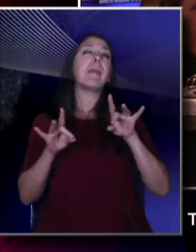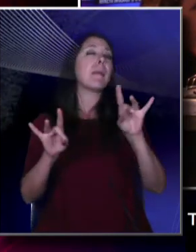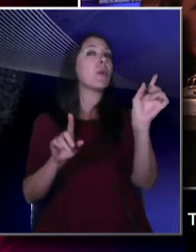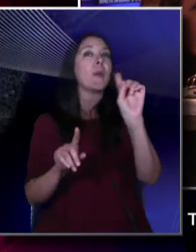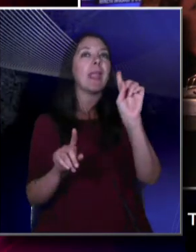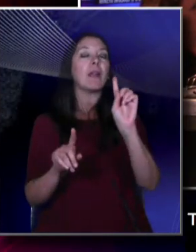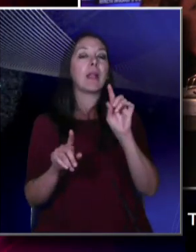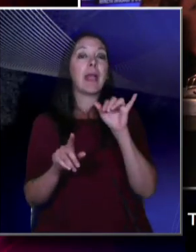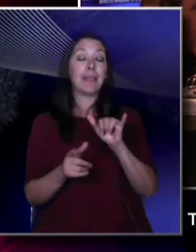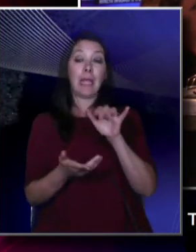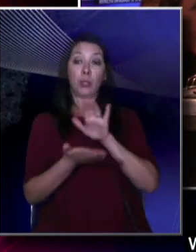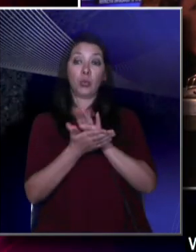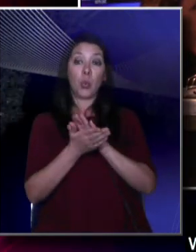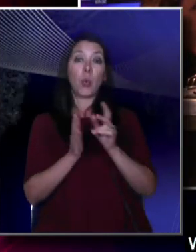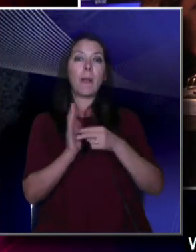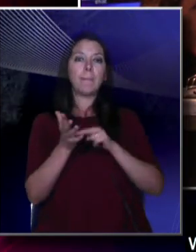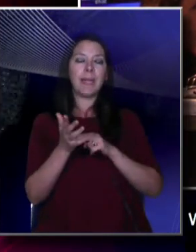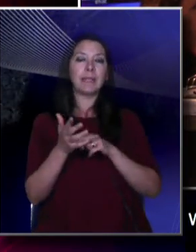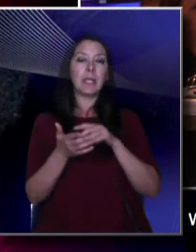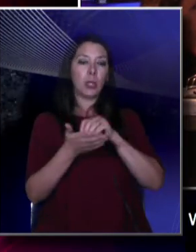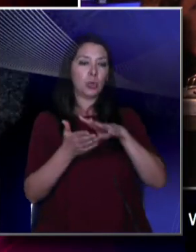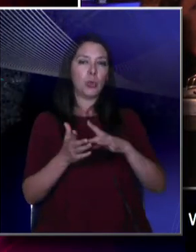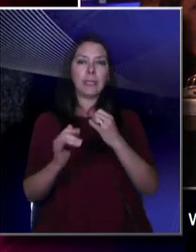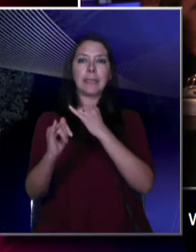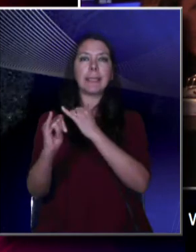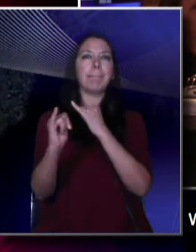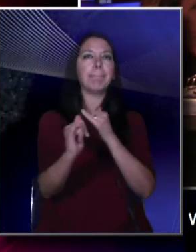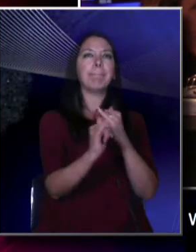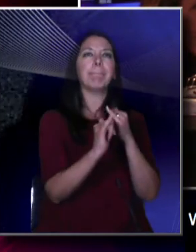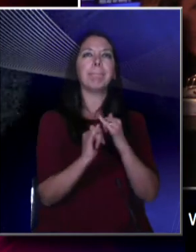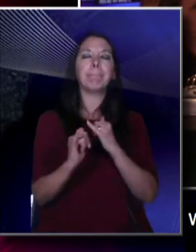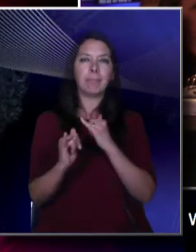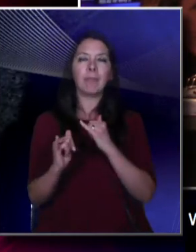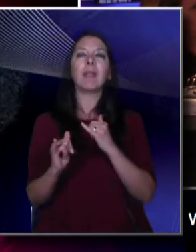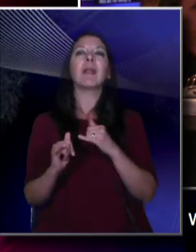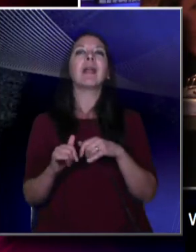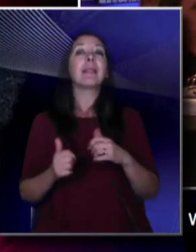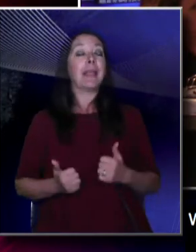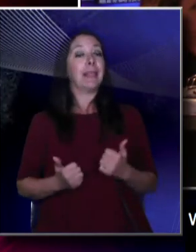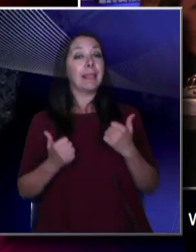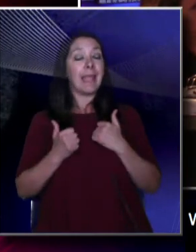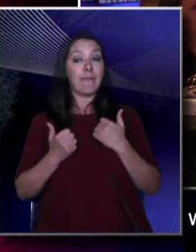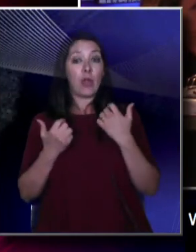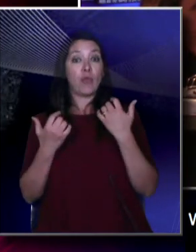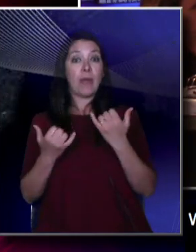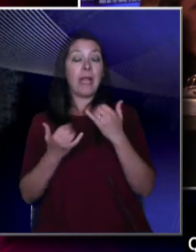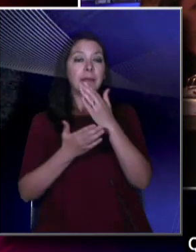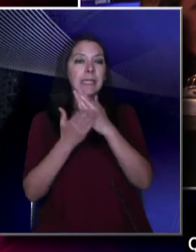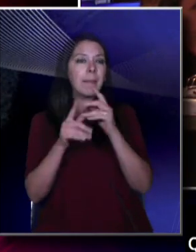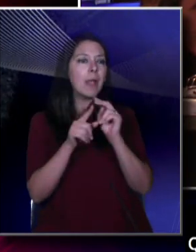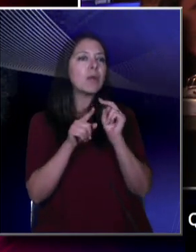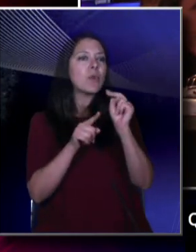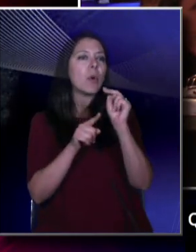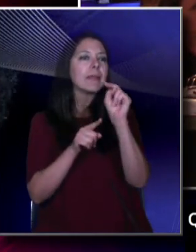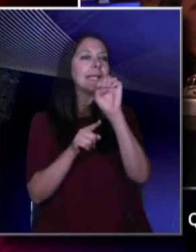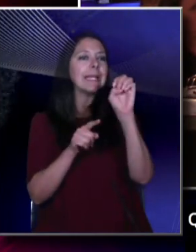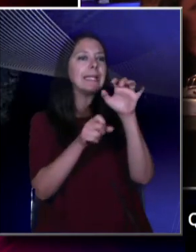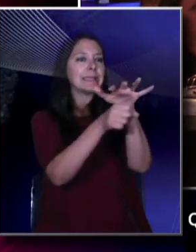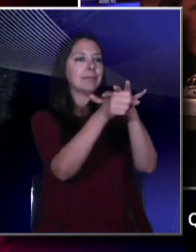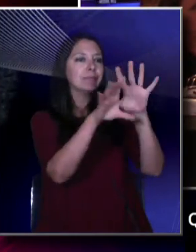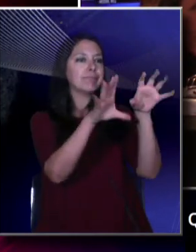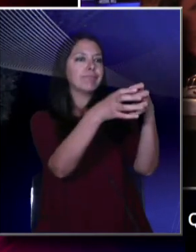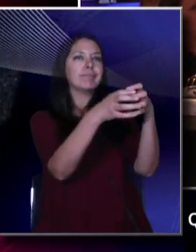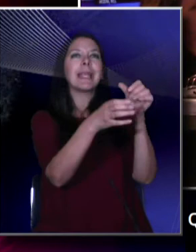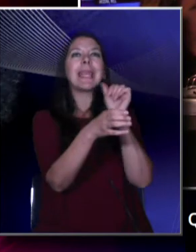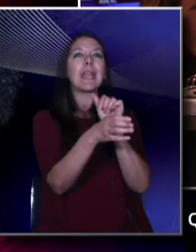with like peers, and they happen to live in northeast quadrant of Arizona, well,